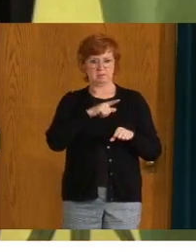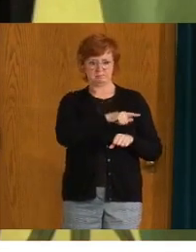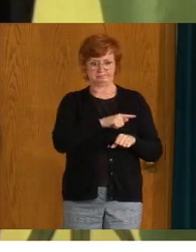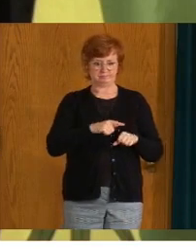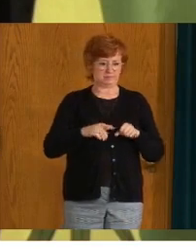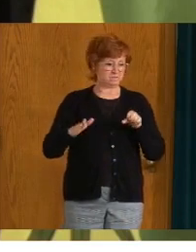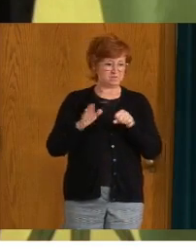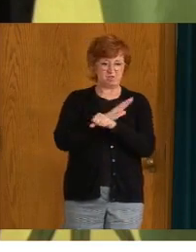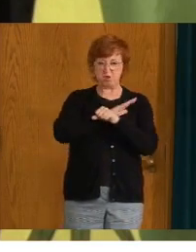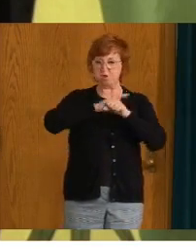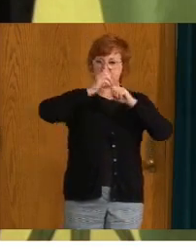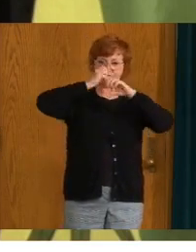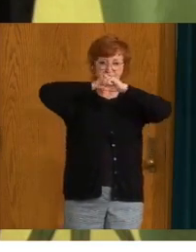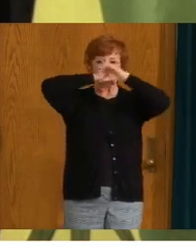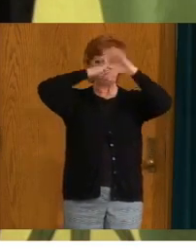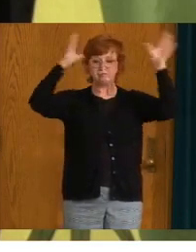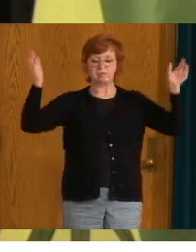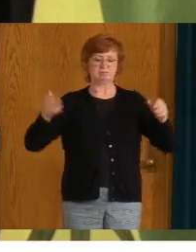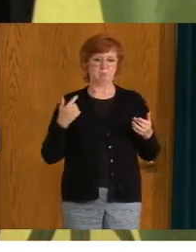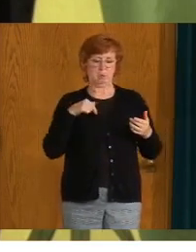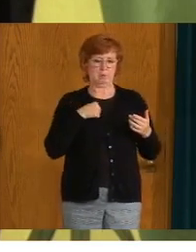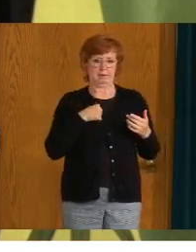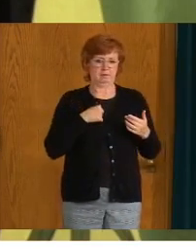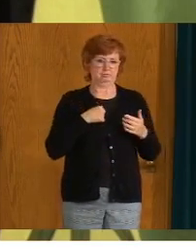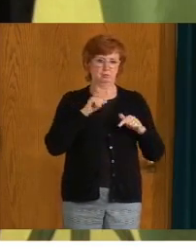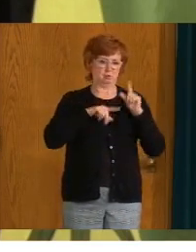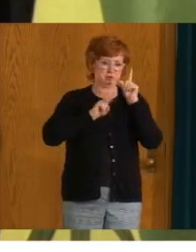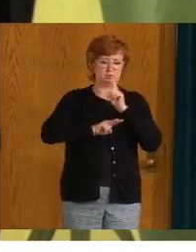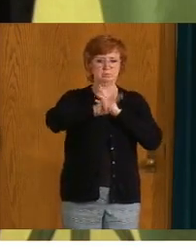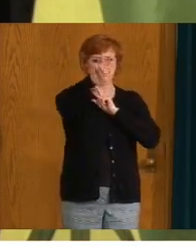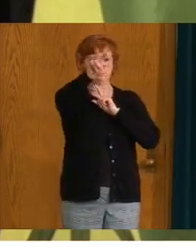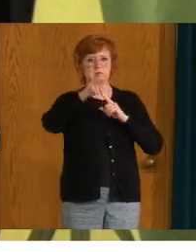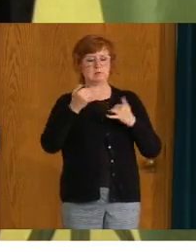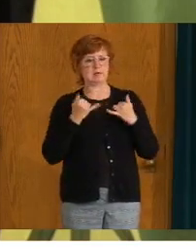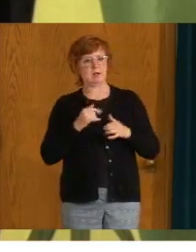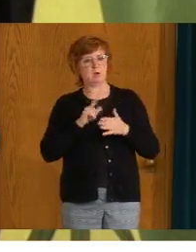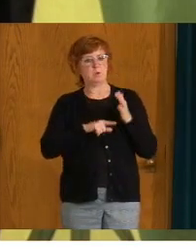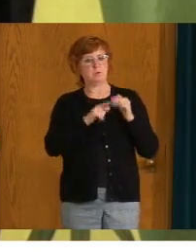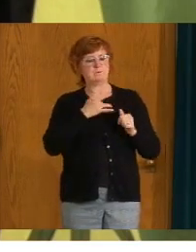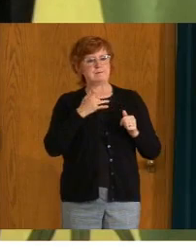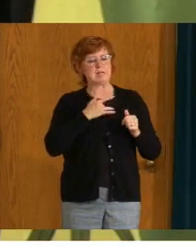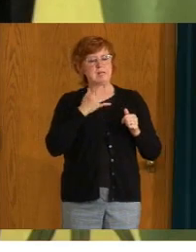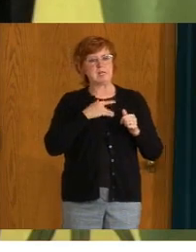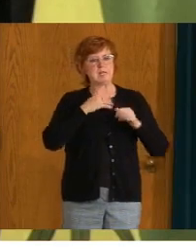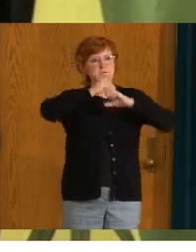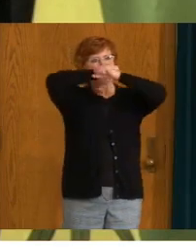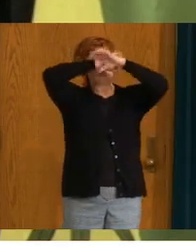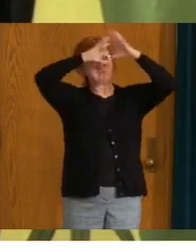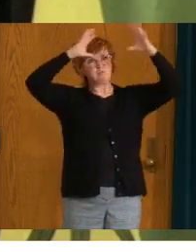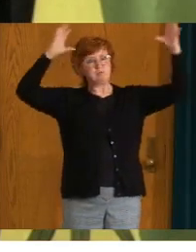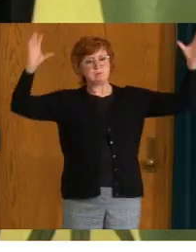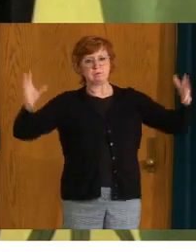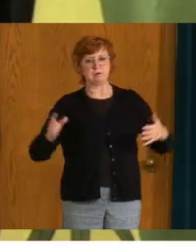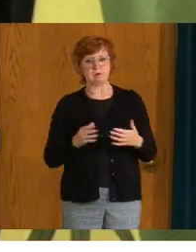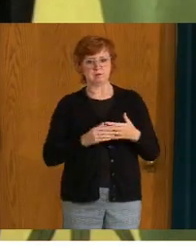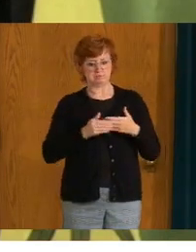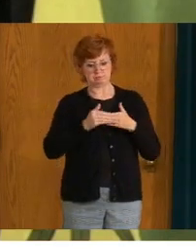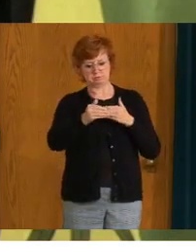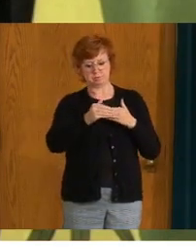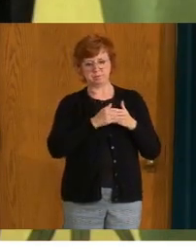have it done all at once. Can you give a sense, as you envision the lifting of all public health